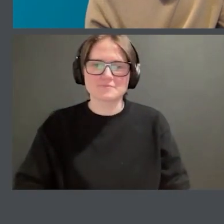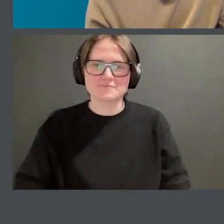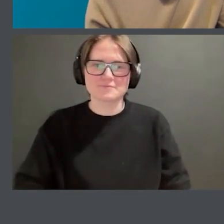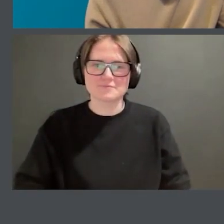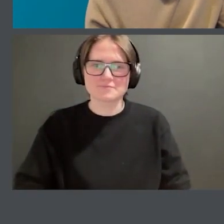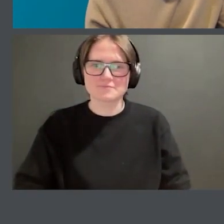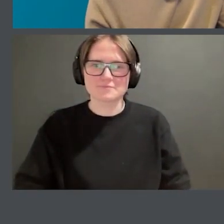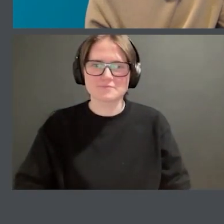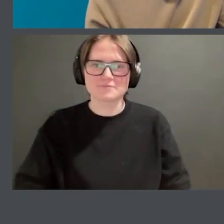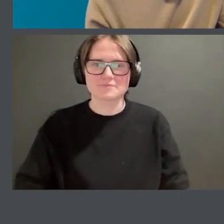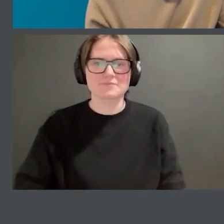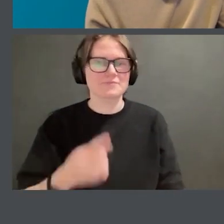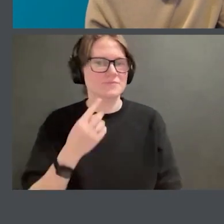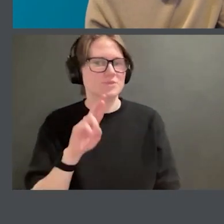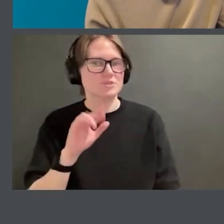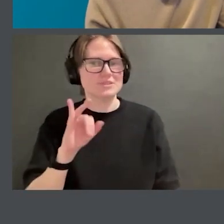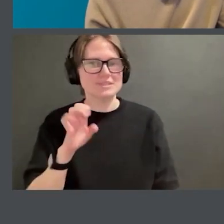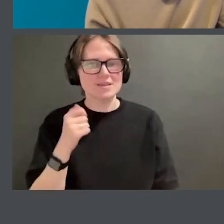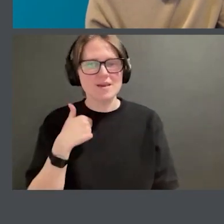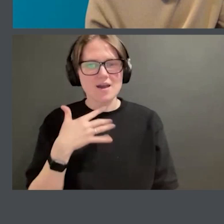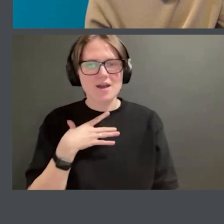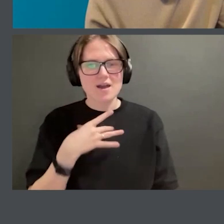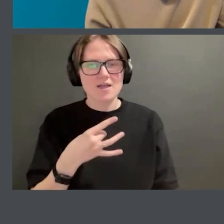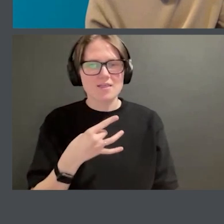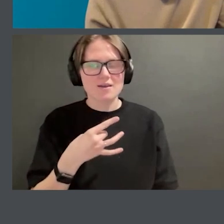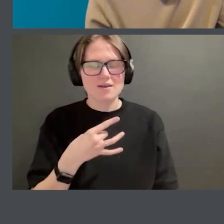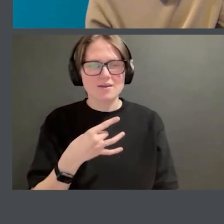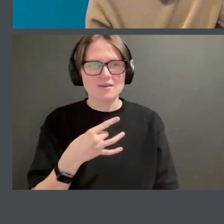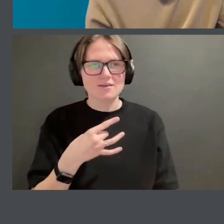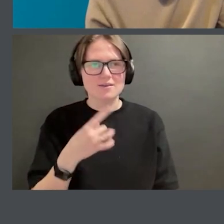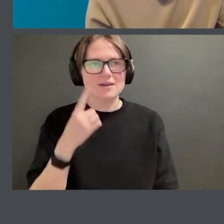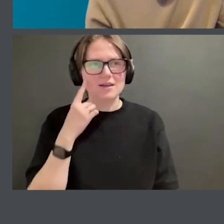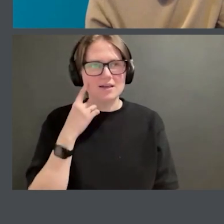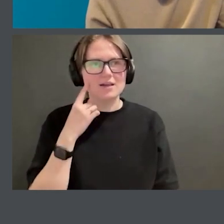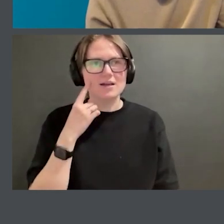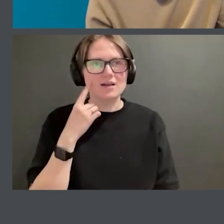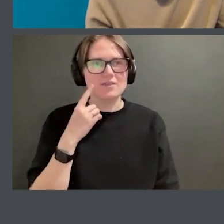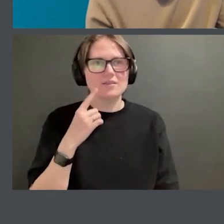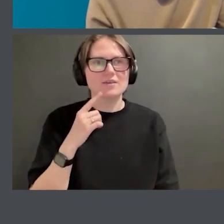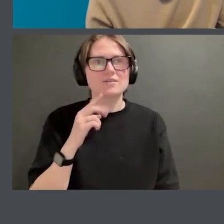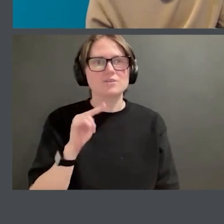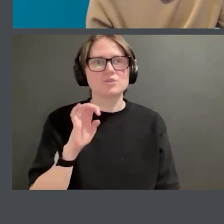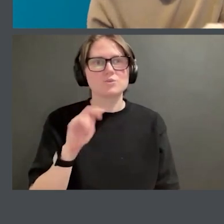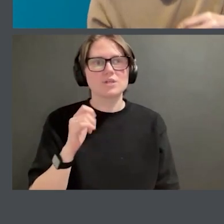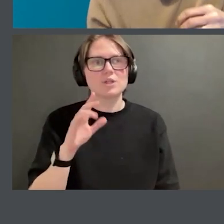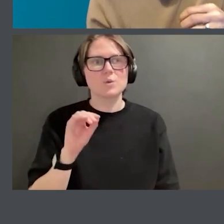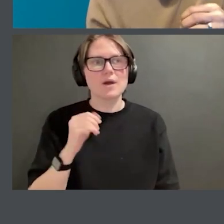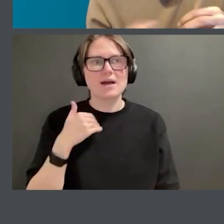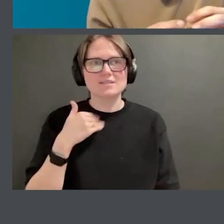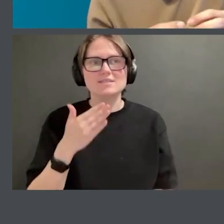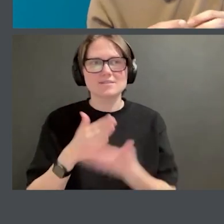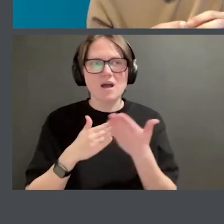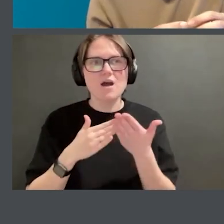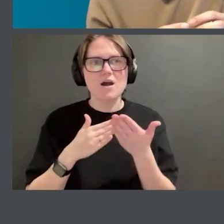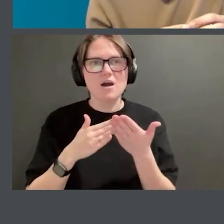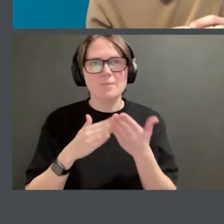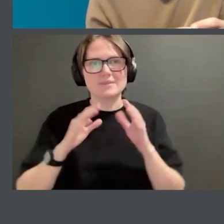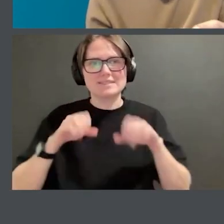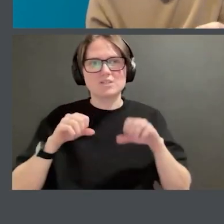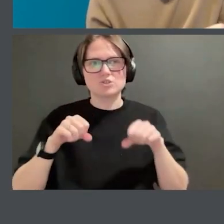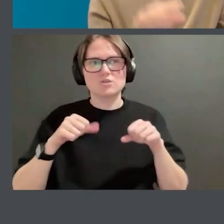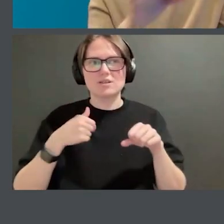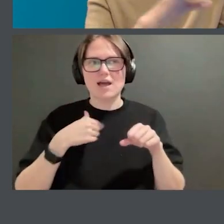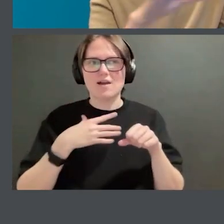And I like the, you know, I think the Unihilo has some potential. I like the Vanderbilt